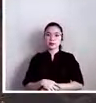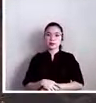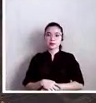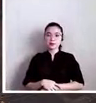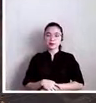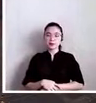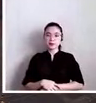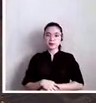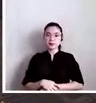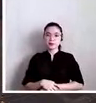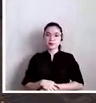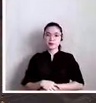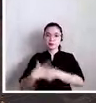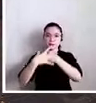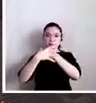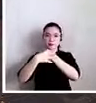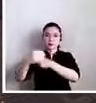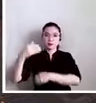Our